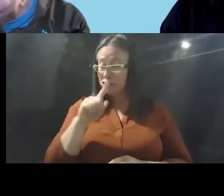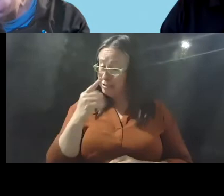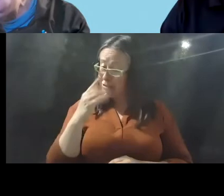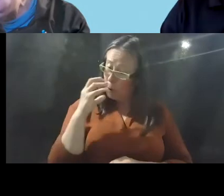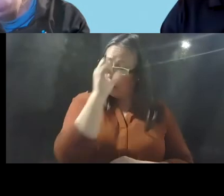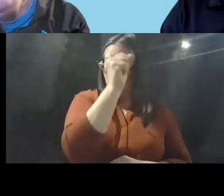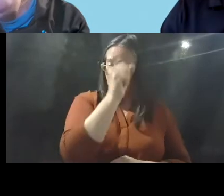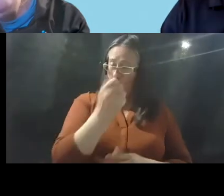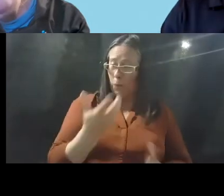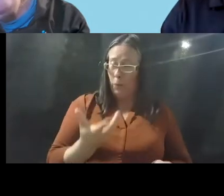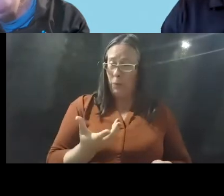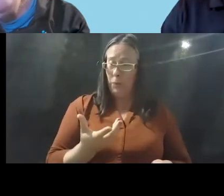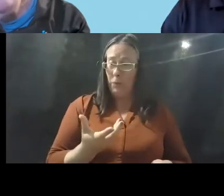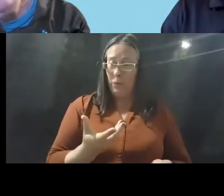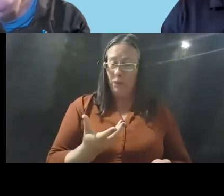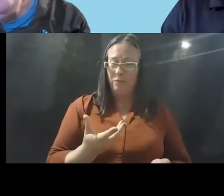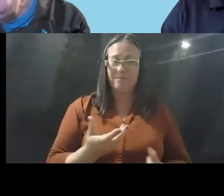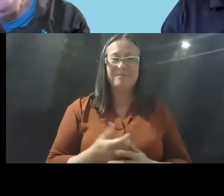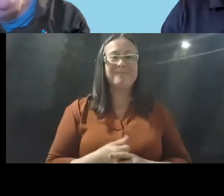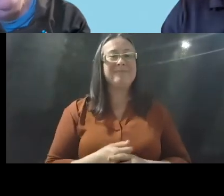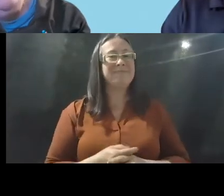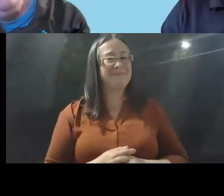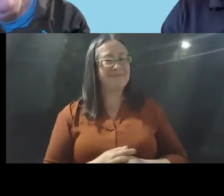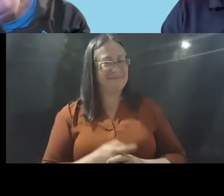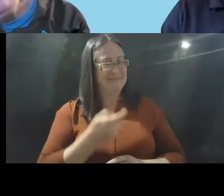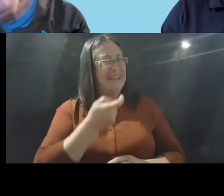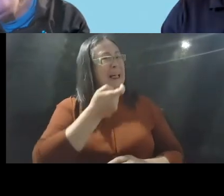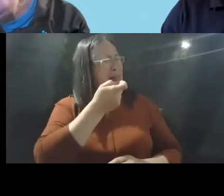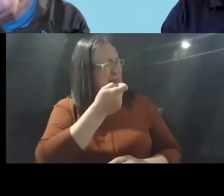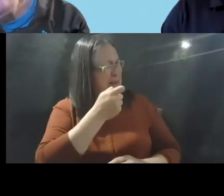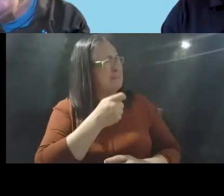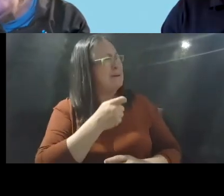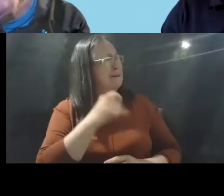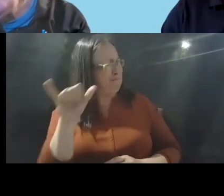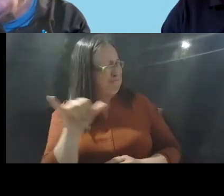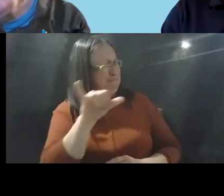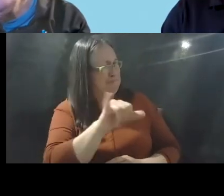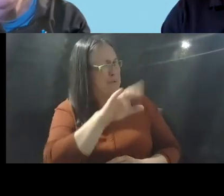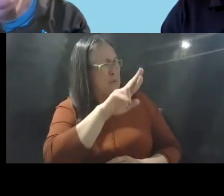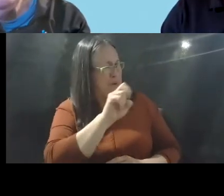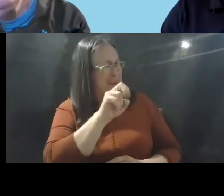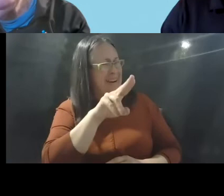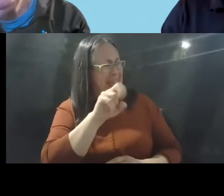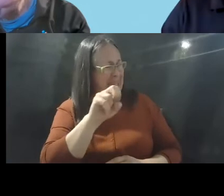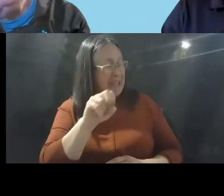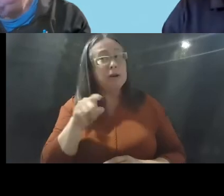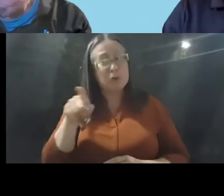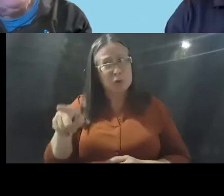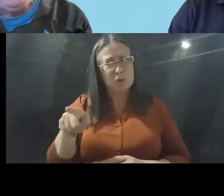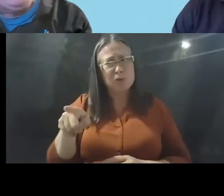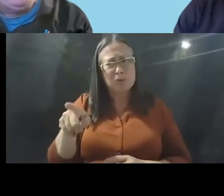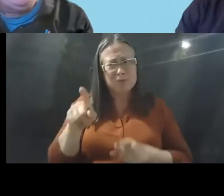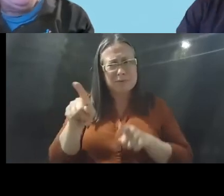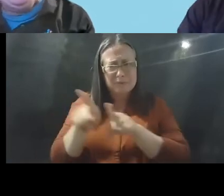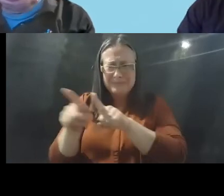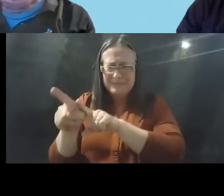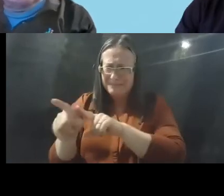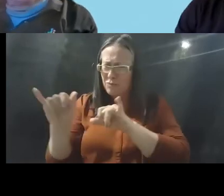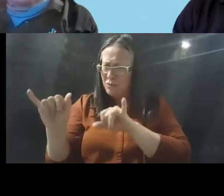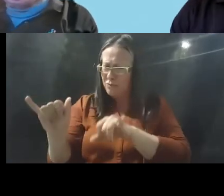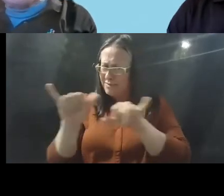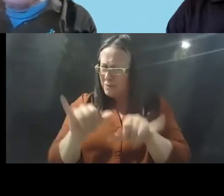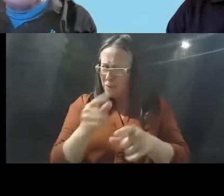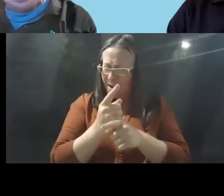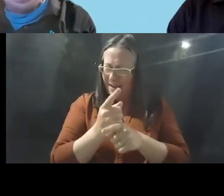That's a little bit similar to Renee's story, right? Except you haven't ended up. Well, I guess Renee, you ended up in college too, right? Yeah, a